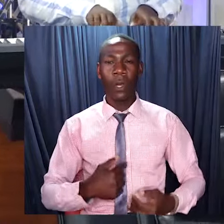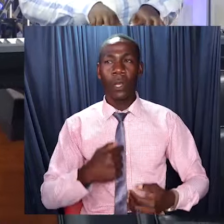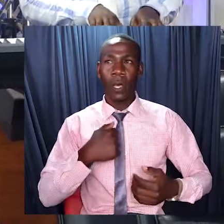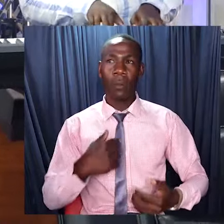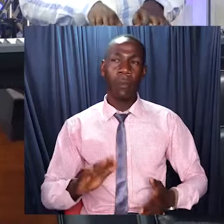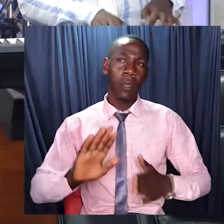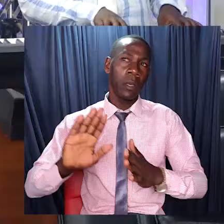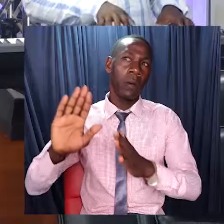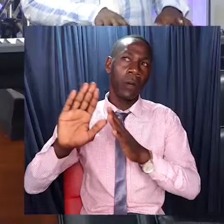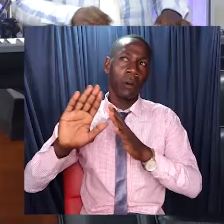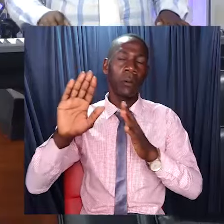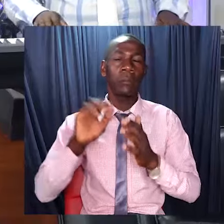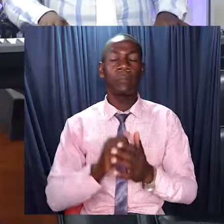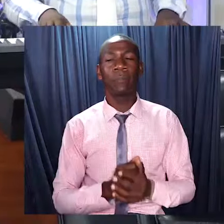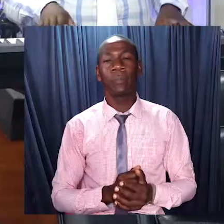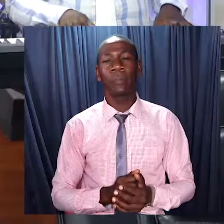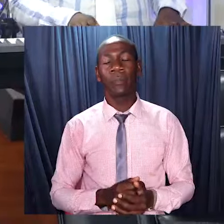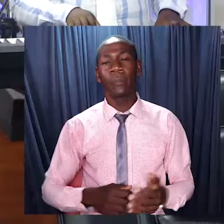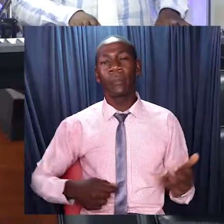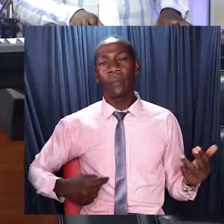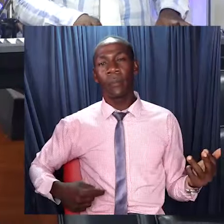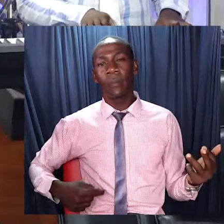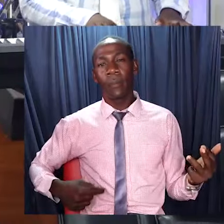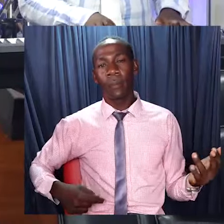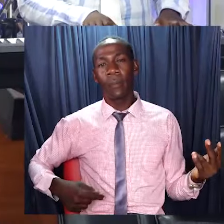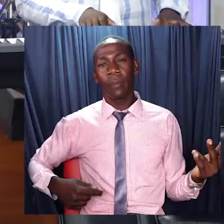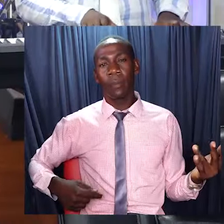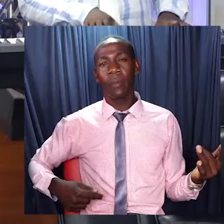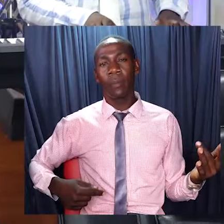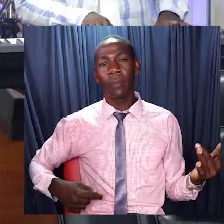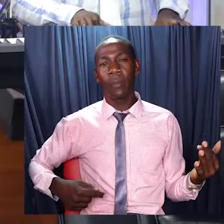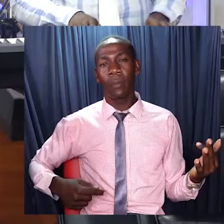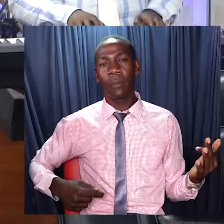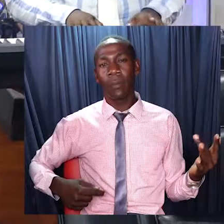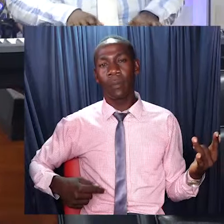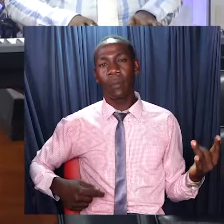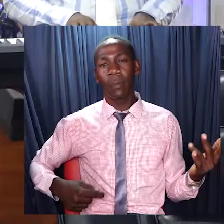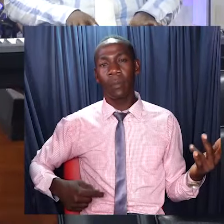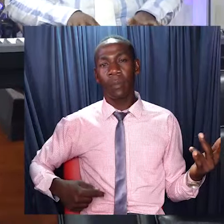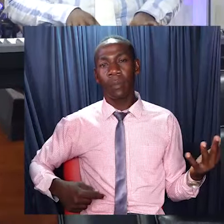Baba, nina